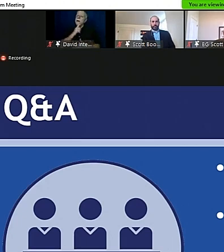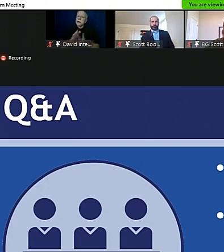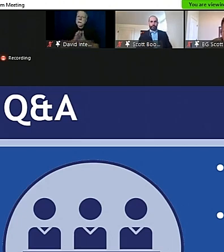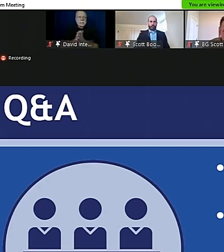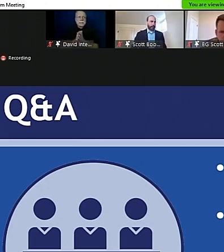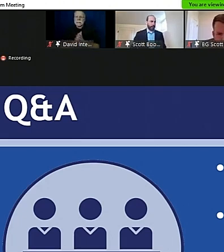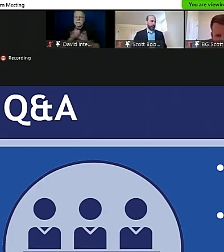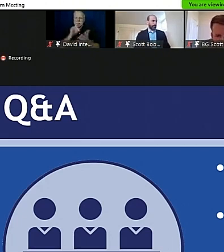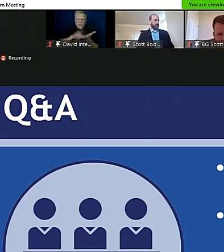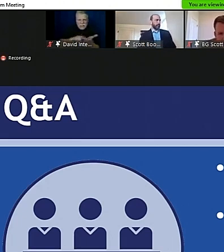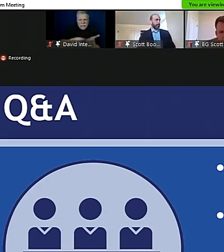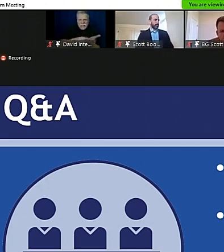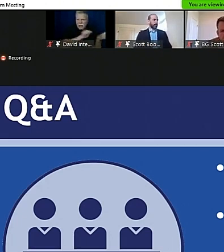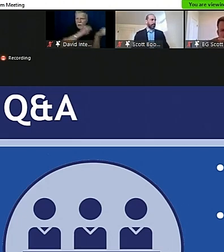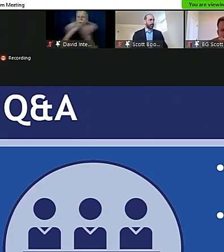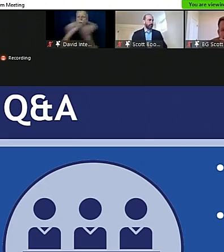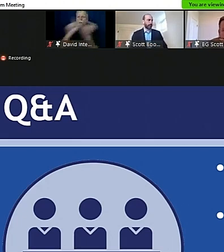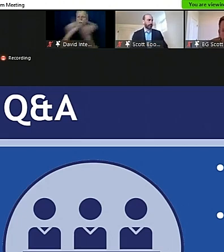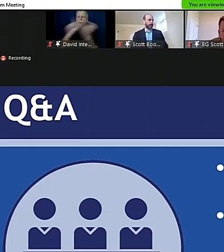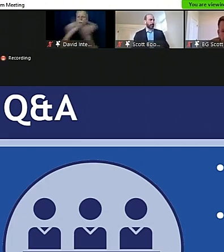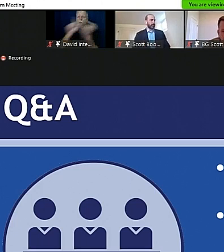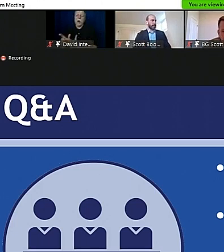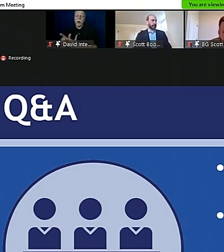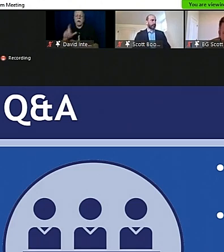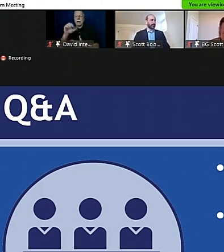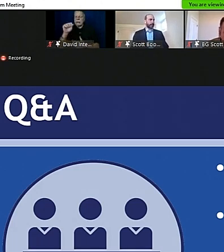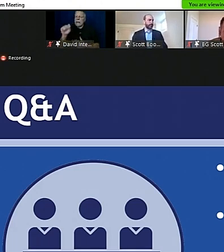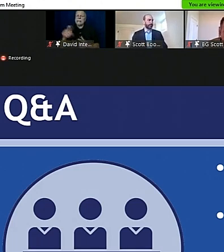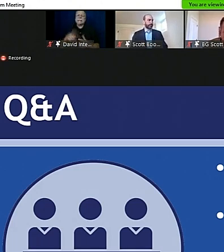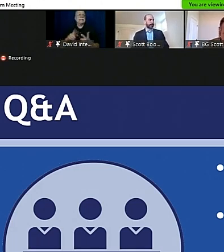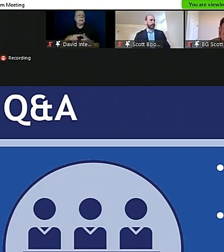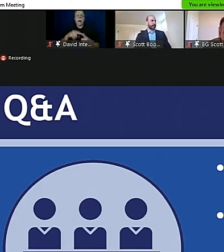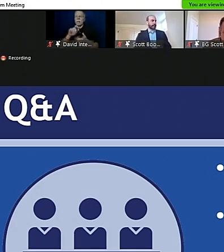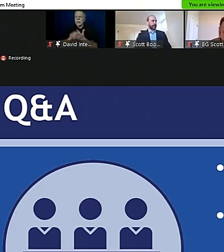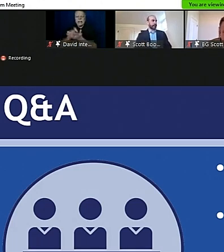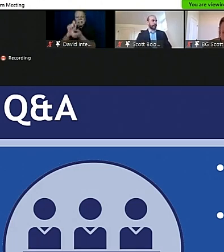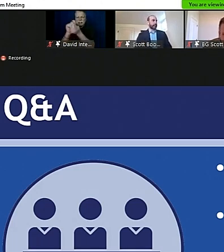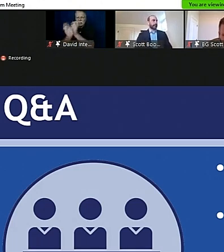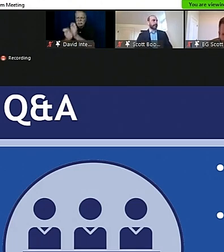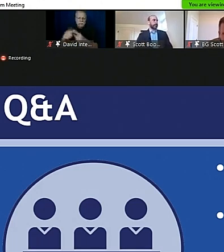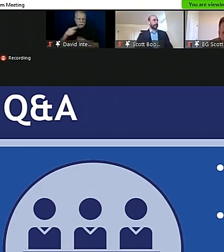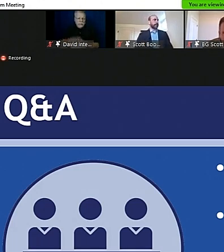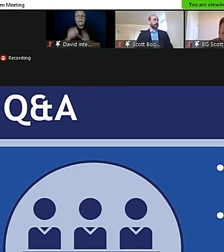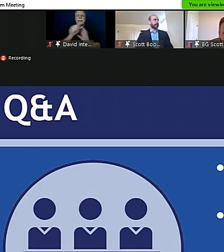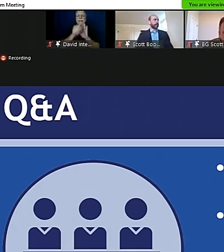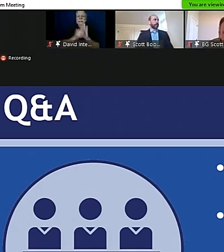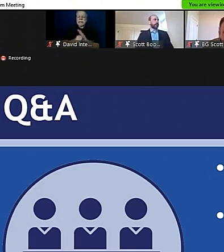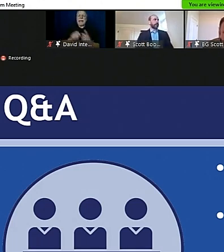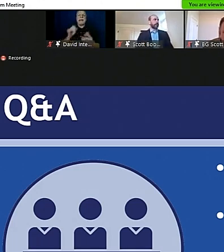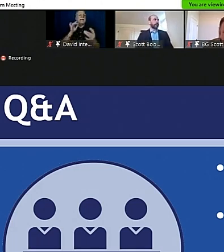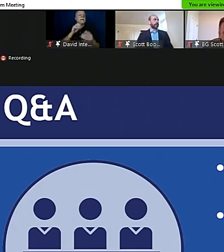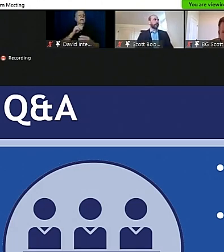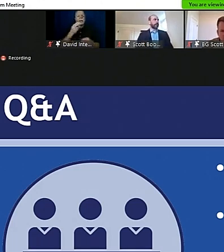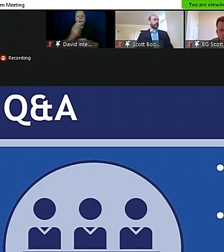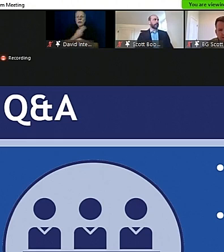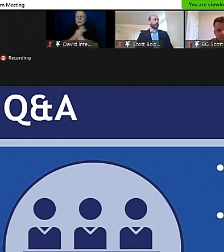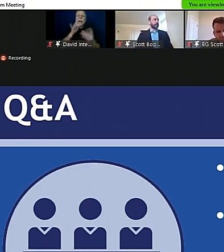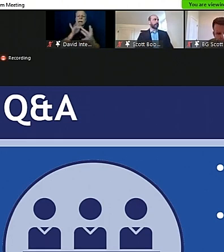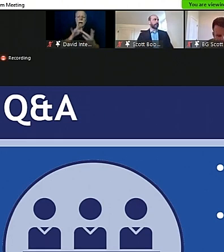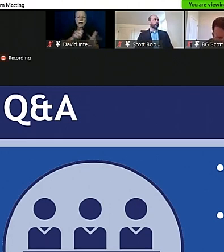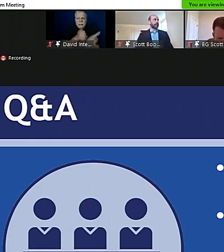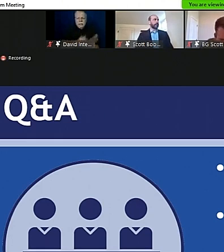all cases of the variant that we identify in the state. So using aggressive case investigation and contact tracing resources,